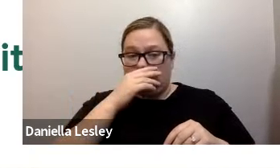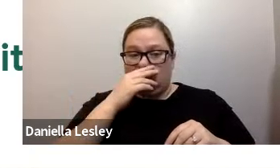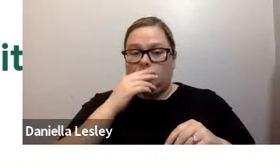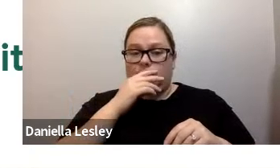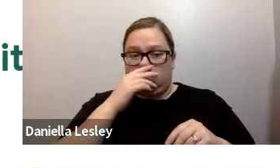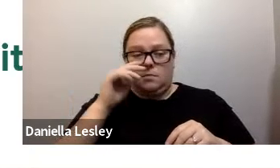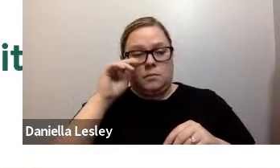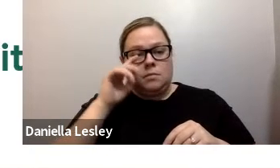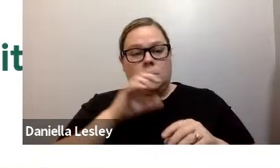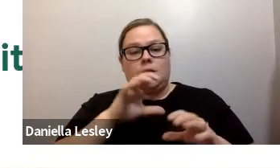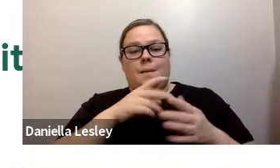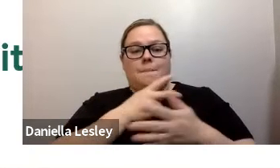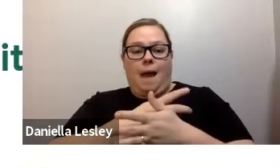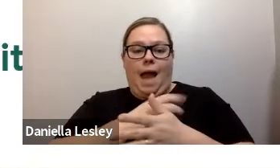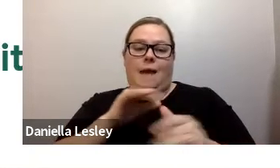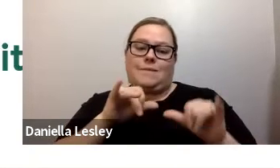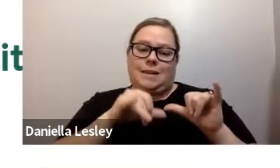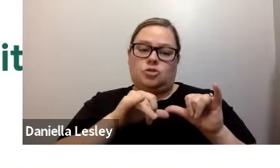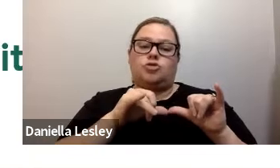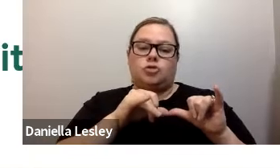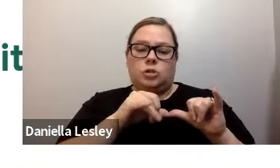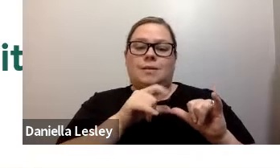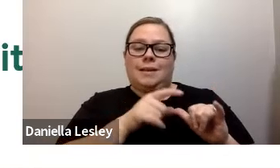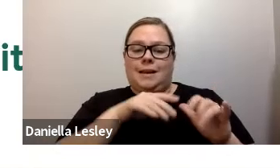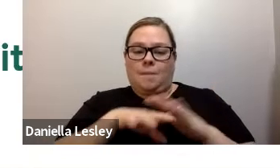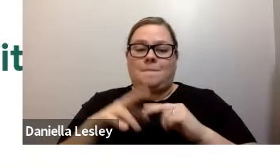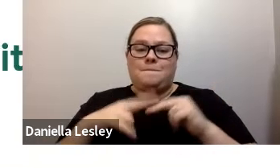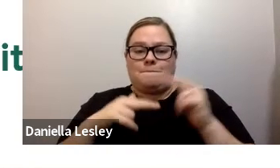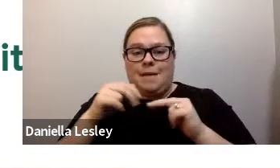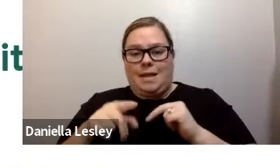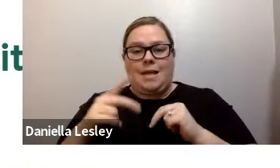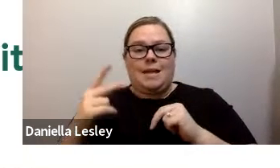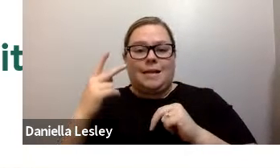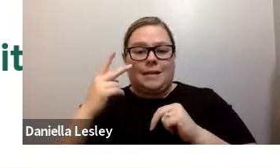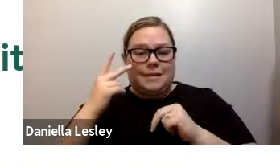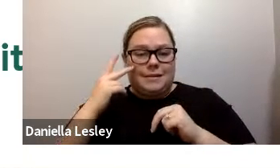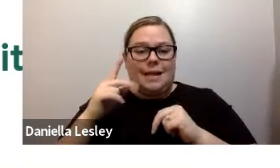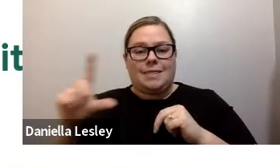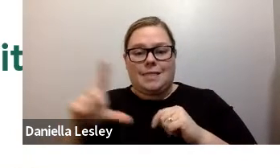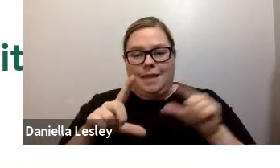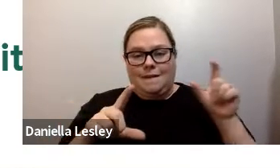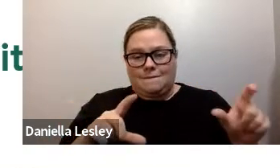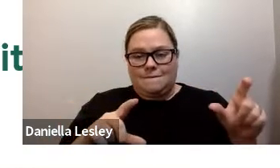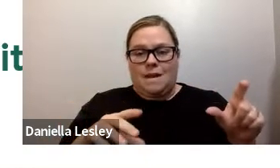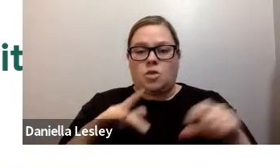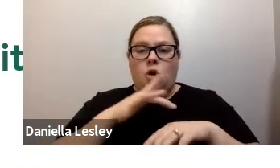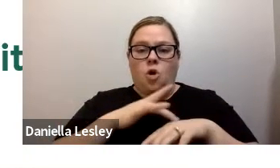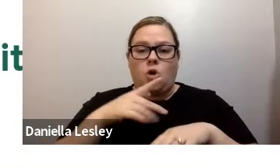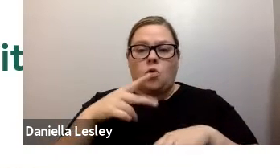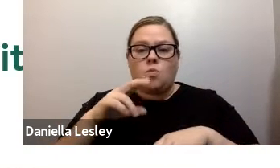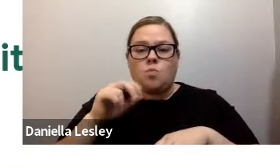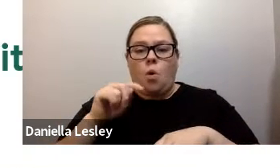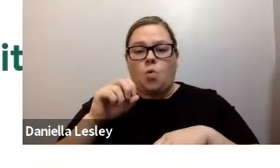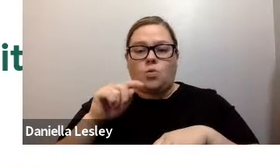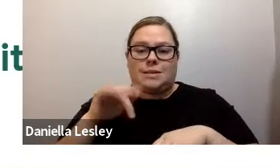the Master of Engineering, he came in and built this device. So you see the CAD rendering at left and the early prototype in the